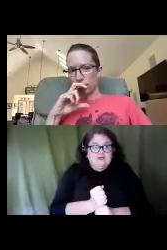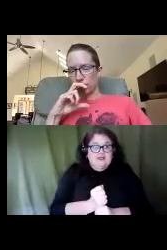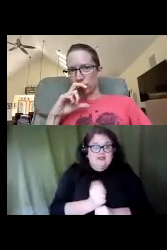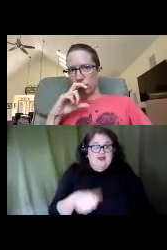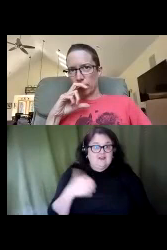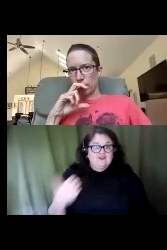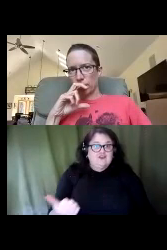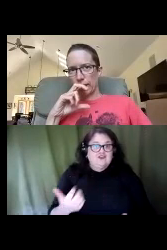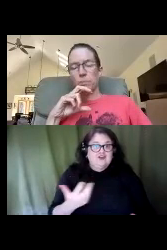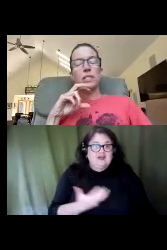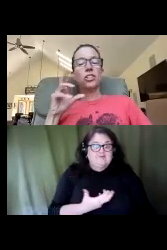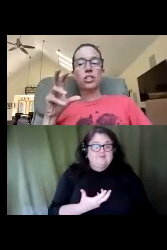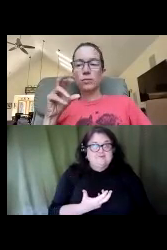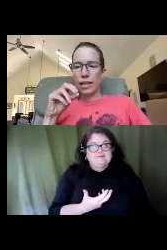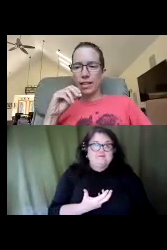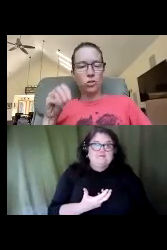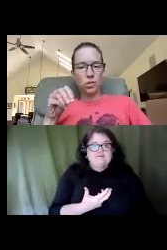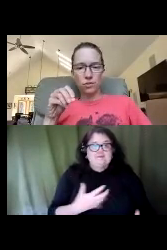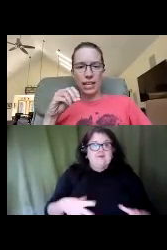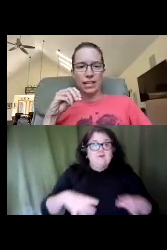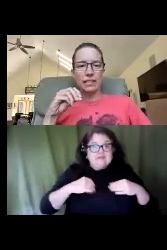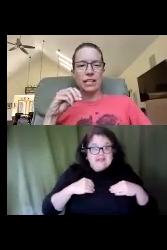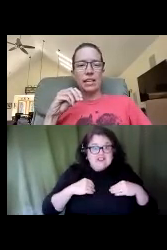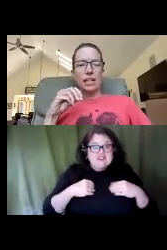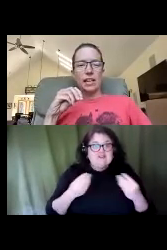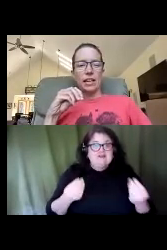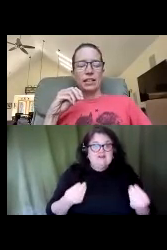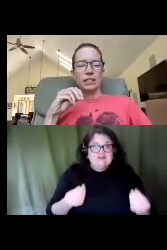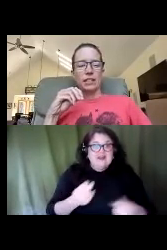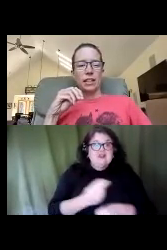other, possession of land, use of land.